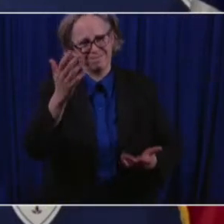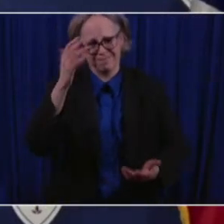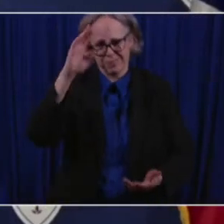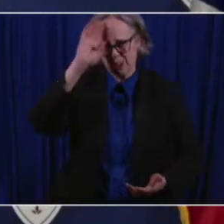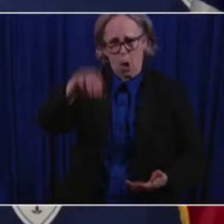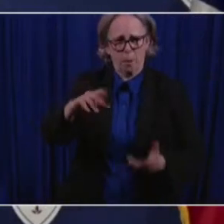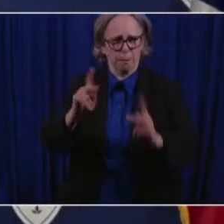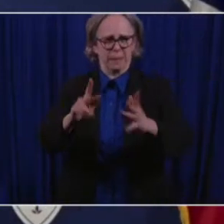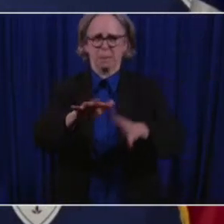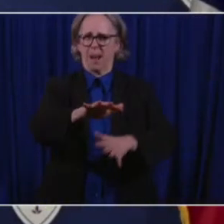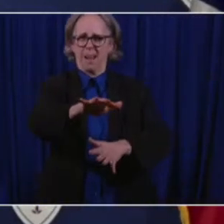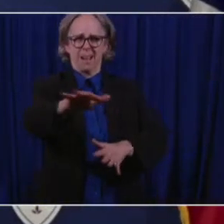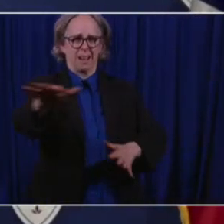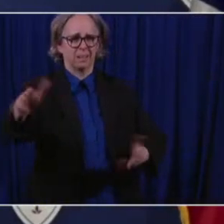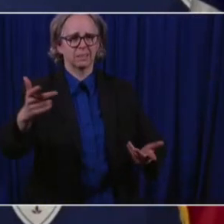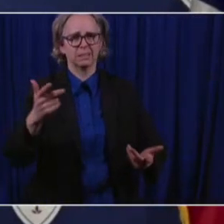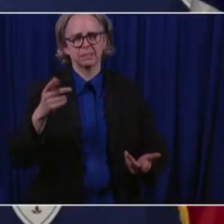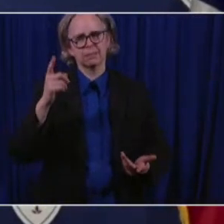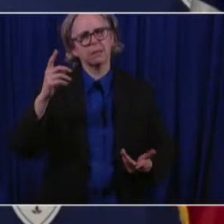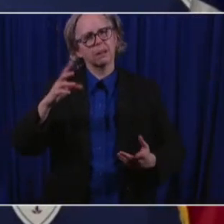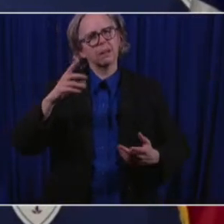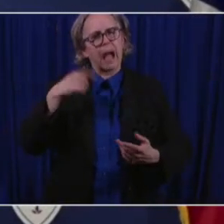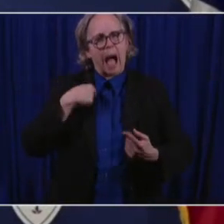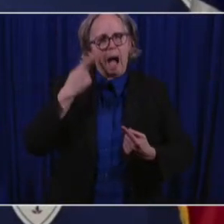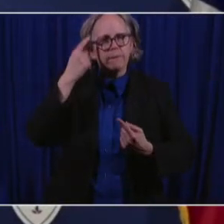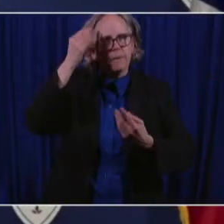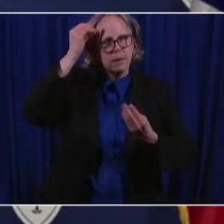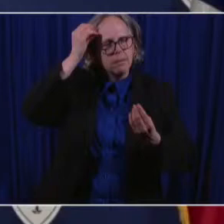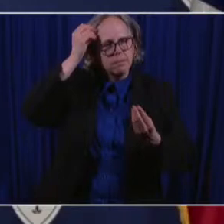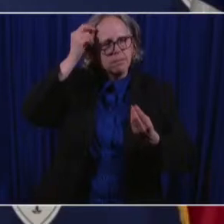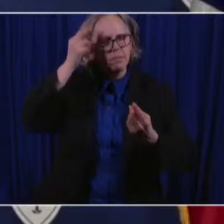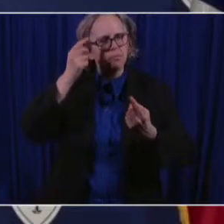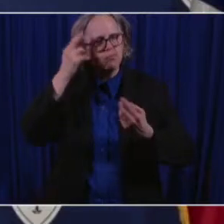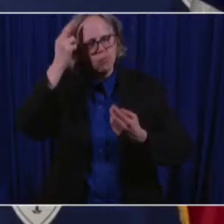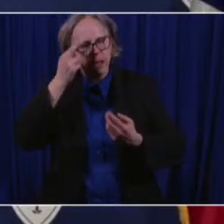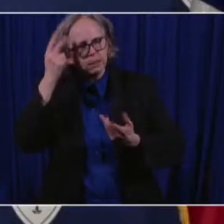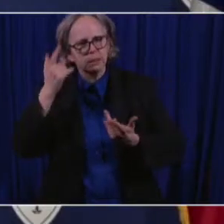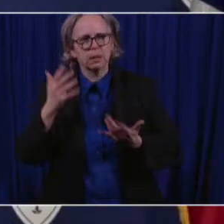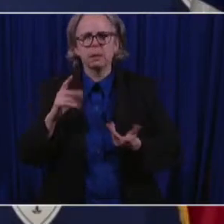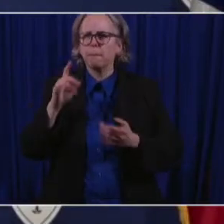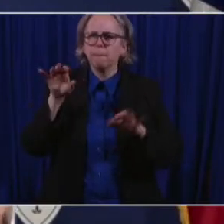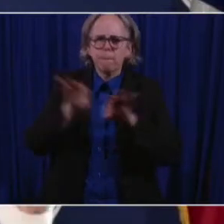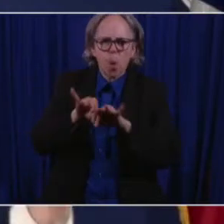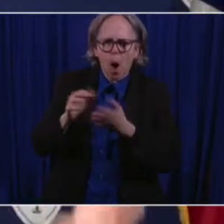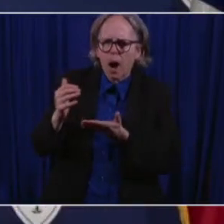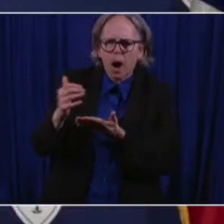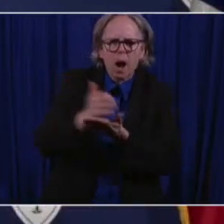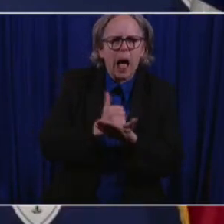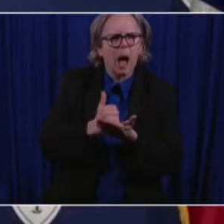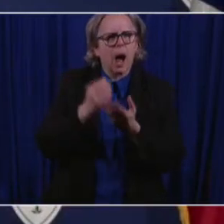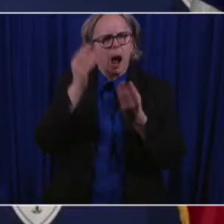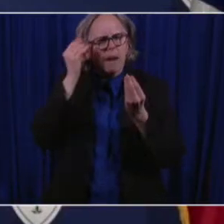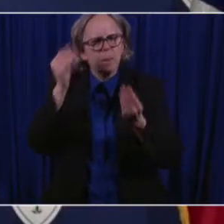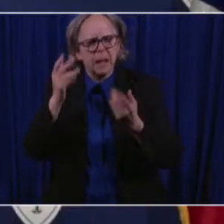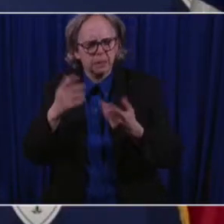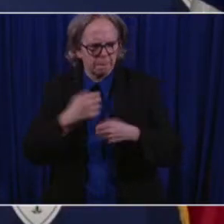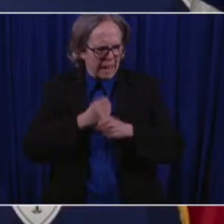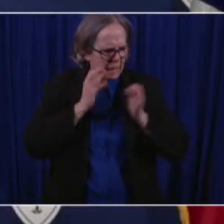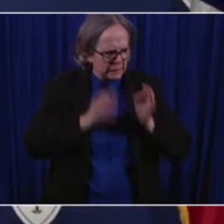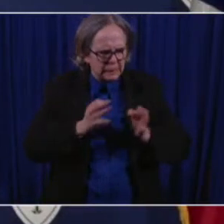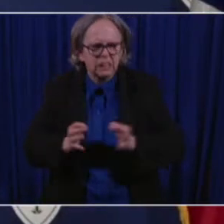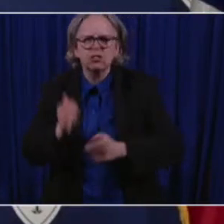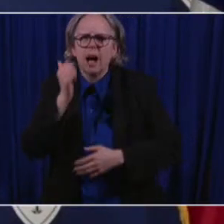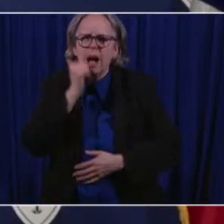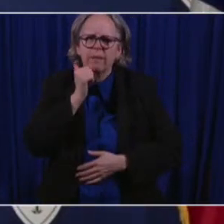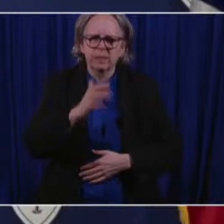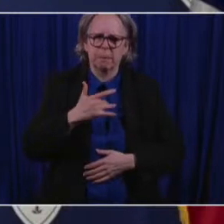And, you know, people are making decisions every day about getting vaccines. You know, Fran and I just met as we